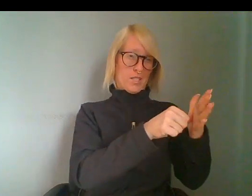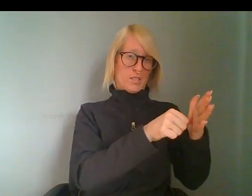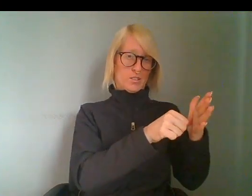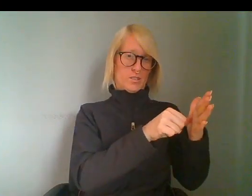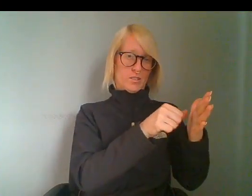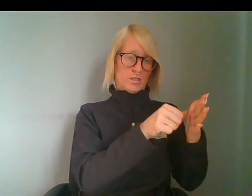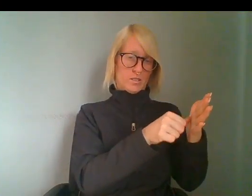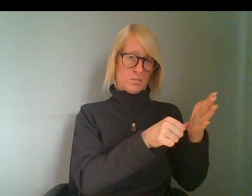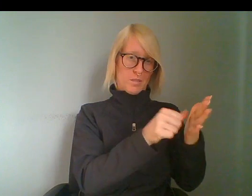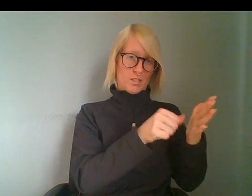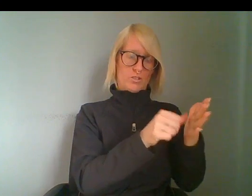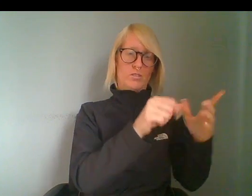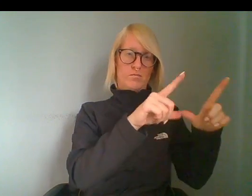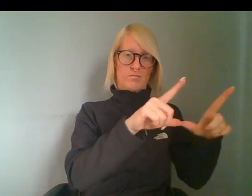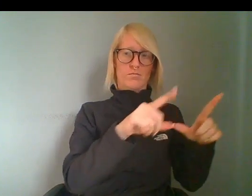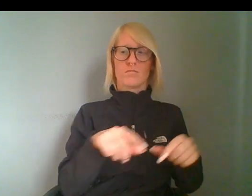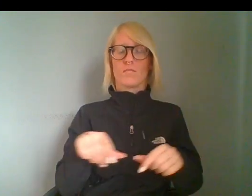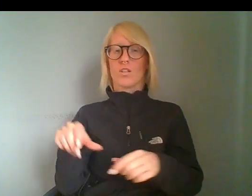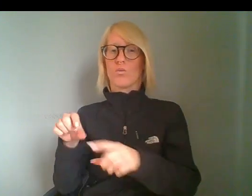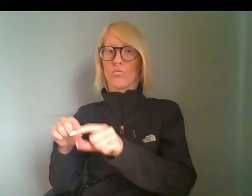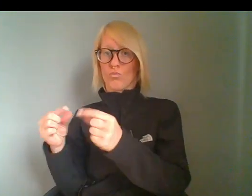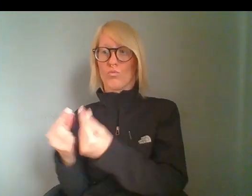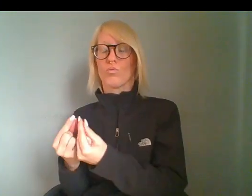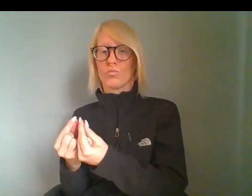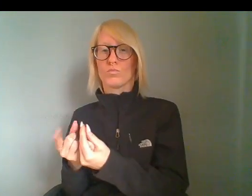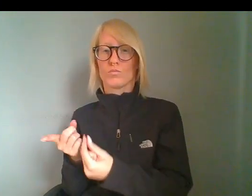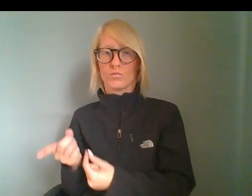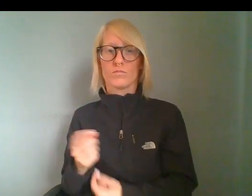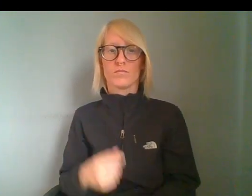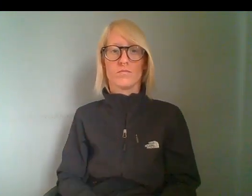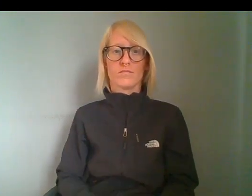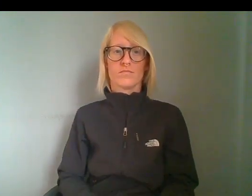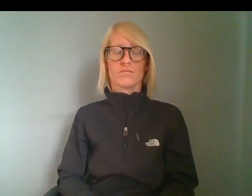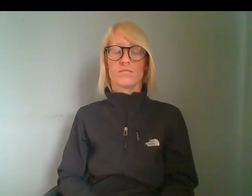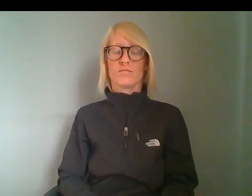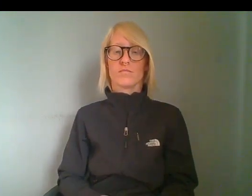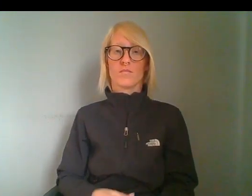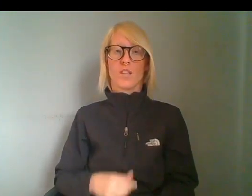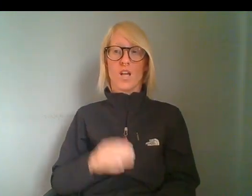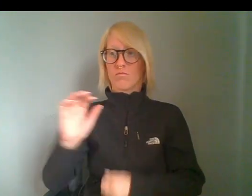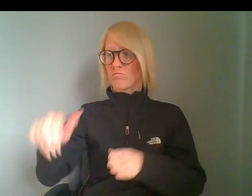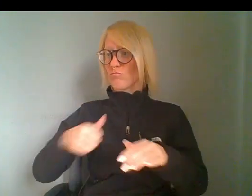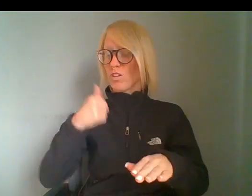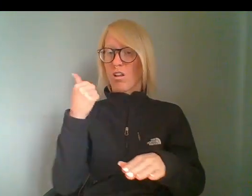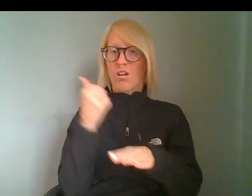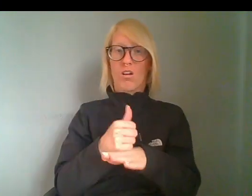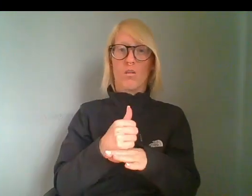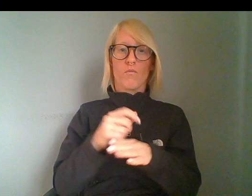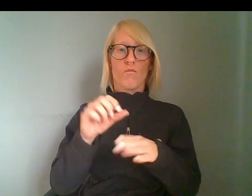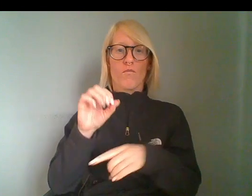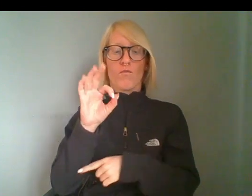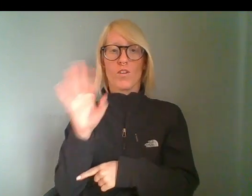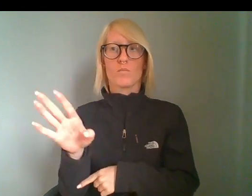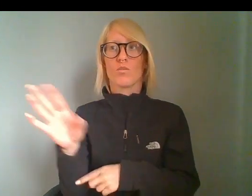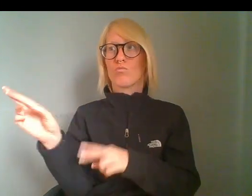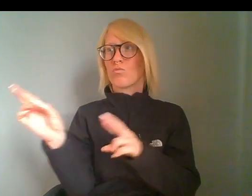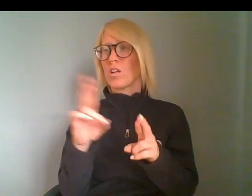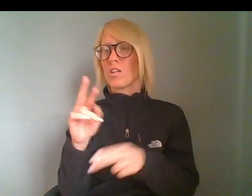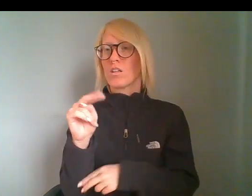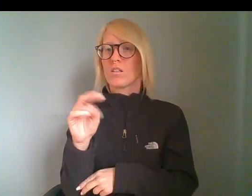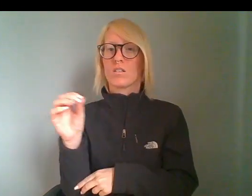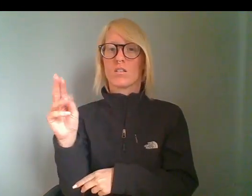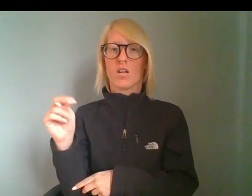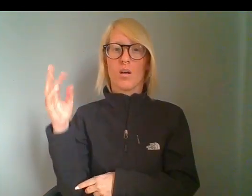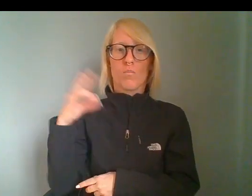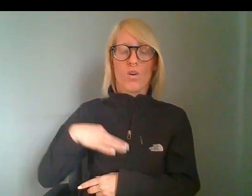here. So you're at the point, you're on Facebook, you think, I'm ready for a nonprofit presence. Look around, again, and